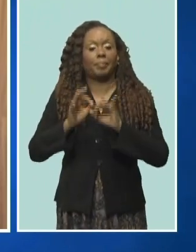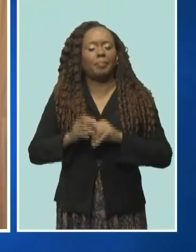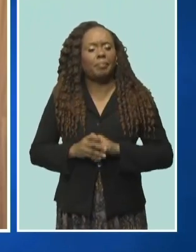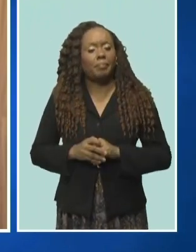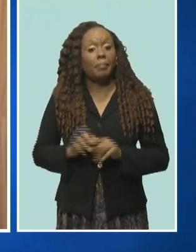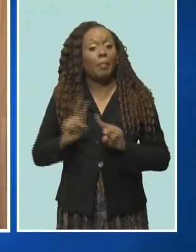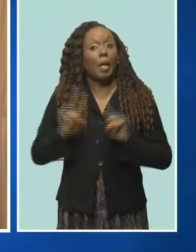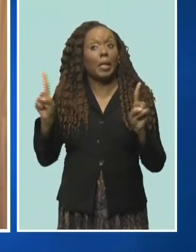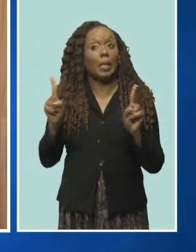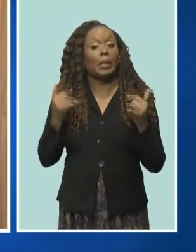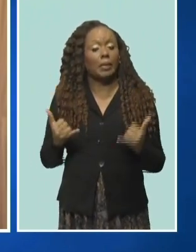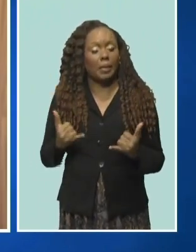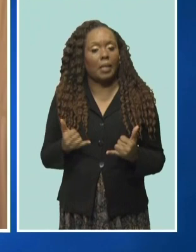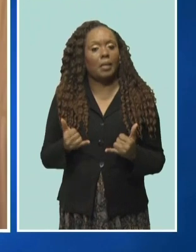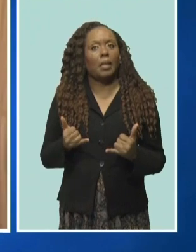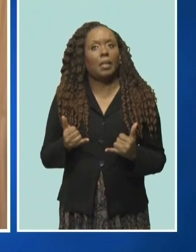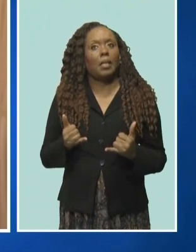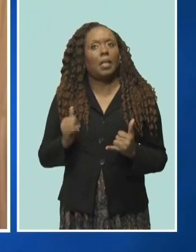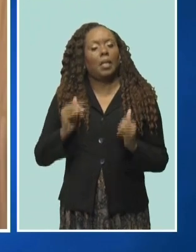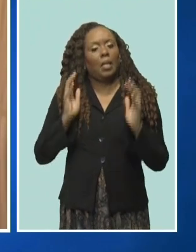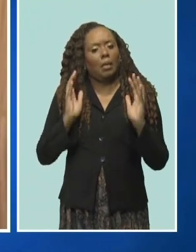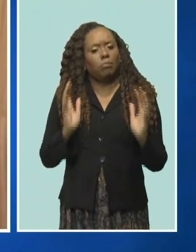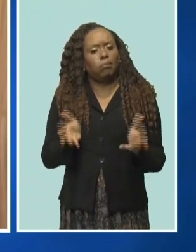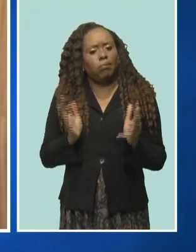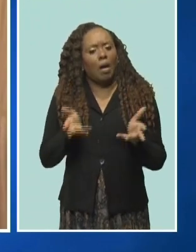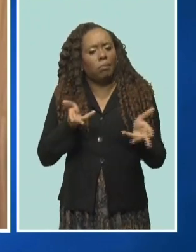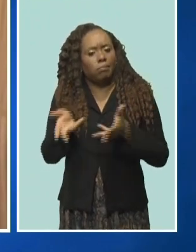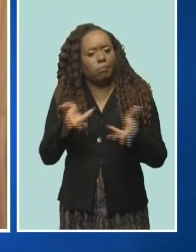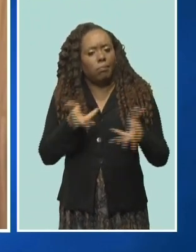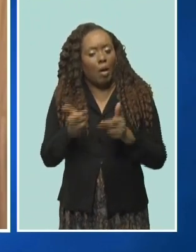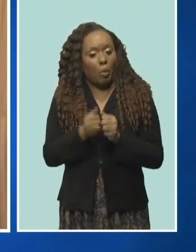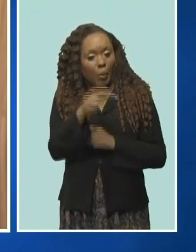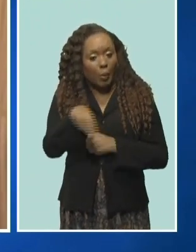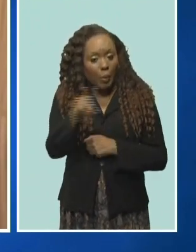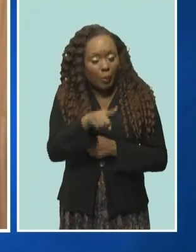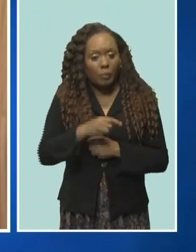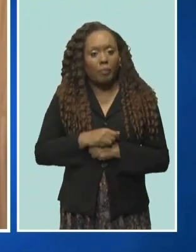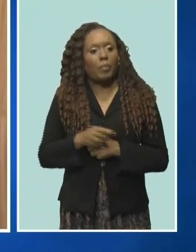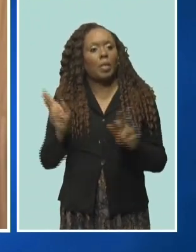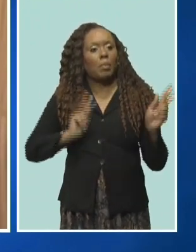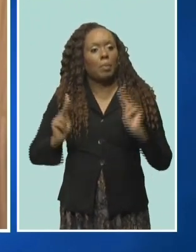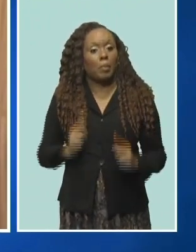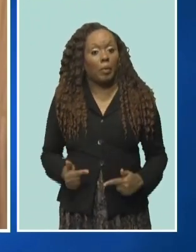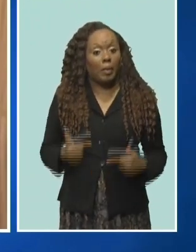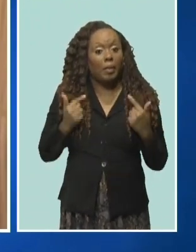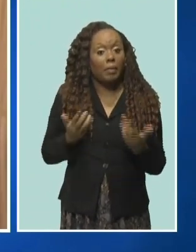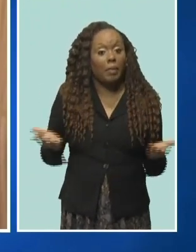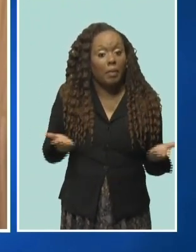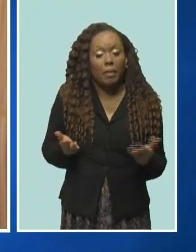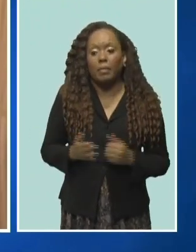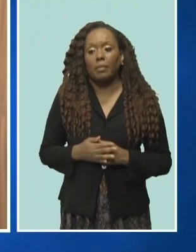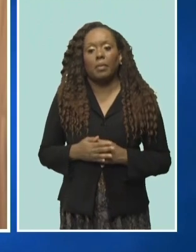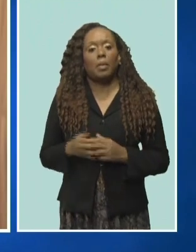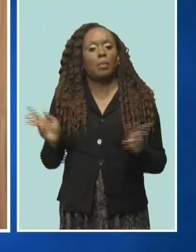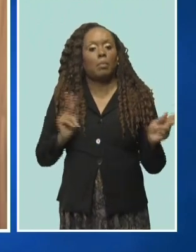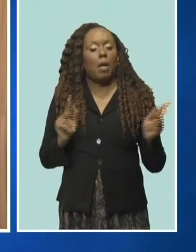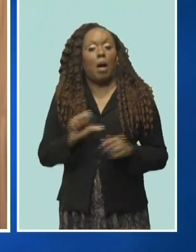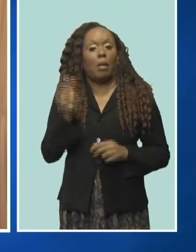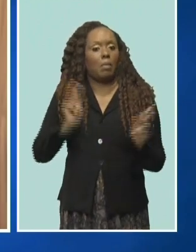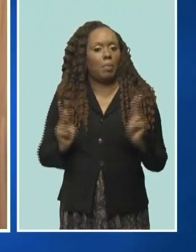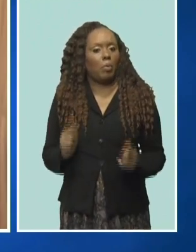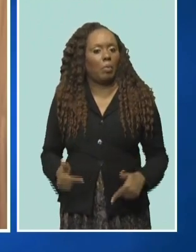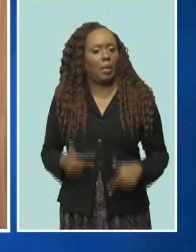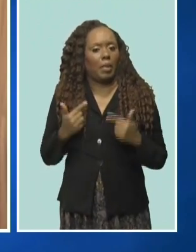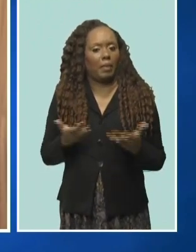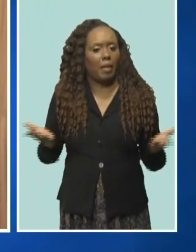friends, this is a conversation with Bajans and all who live here and who love our country as if it were their own. This